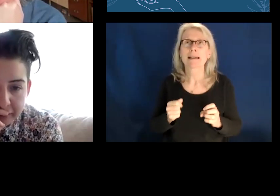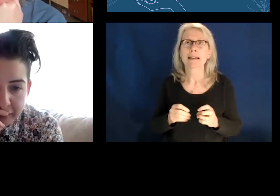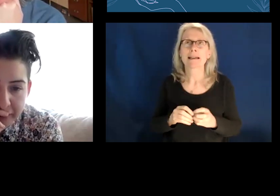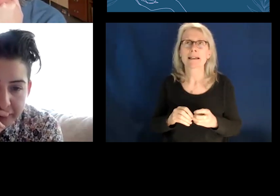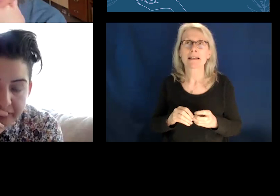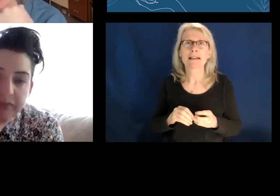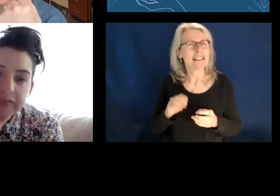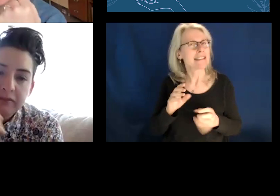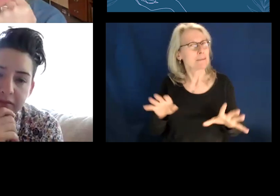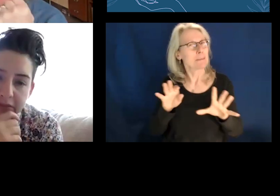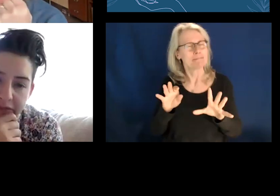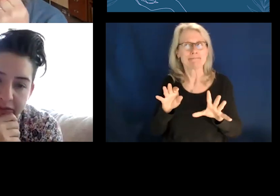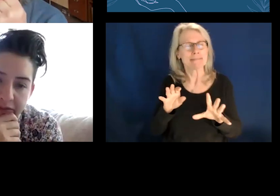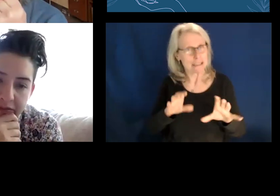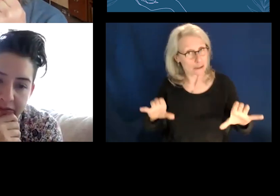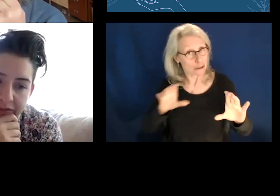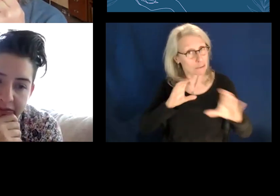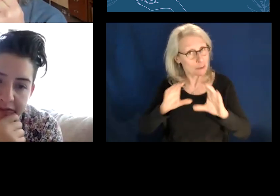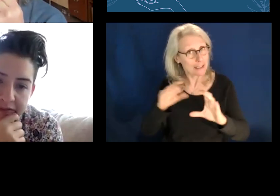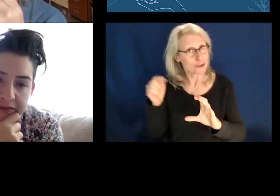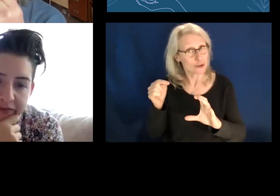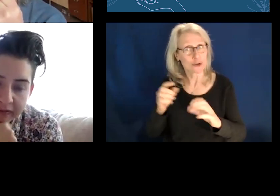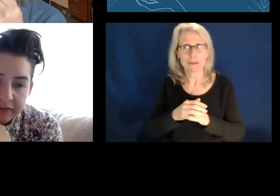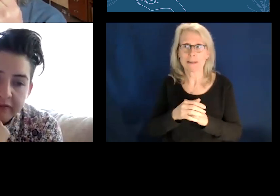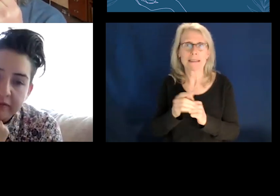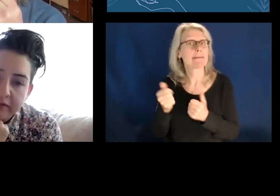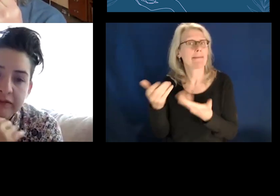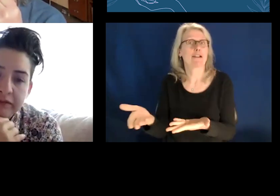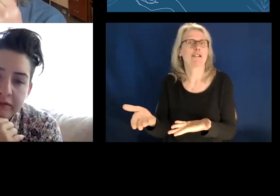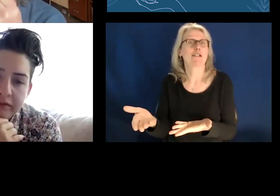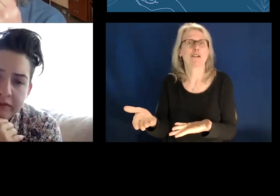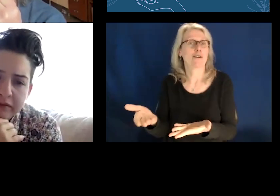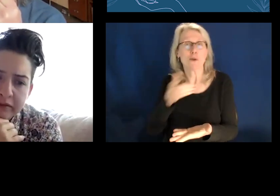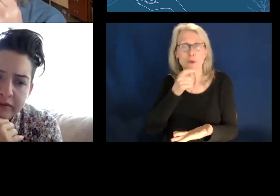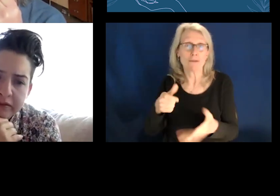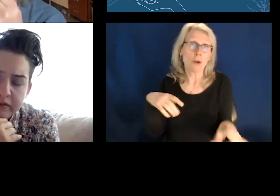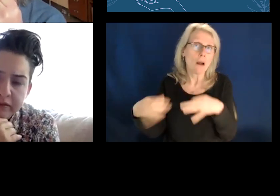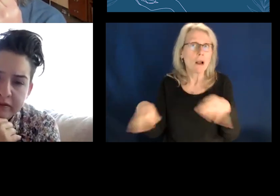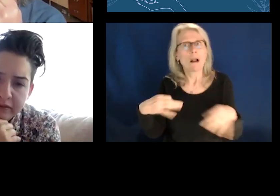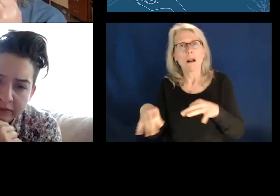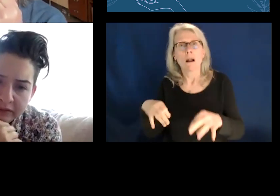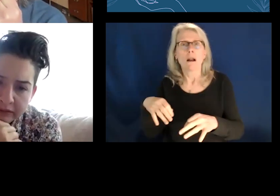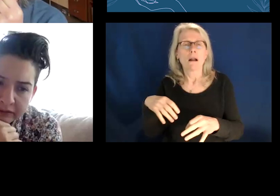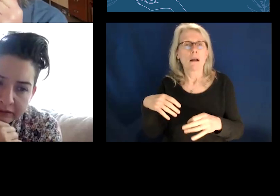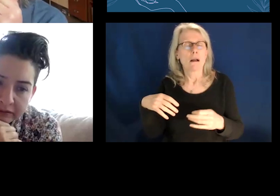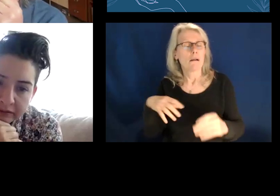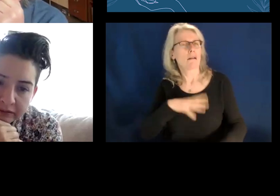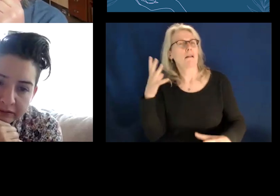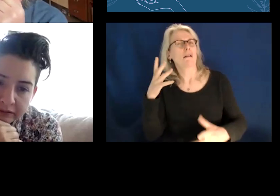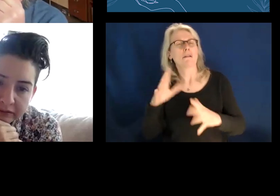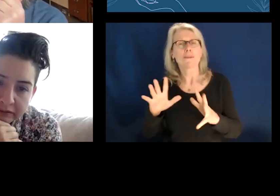I know that communications is available, and I don't feel that